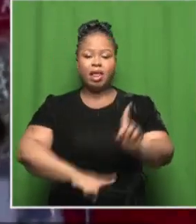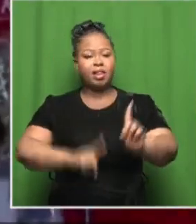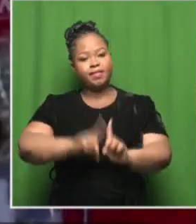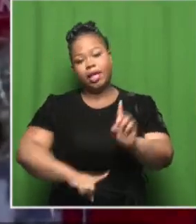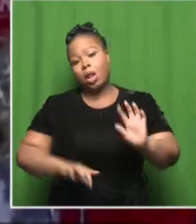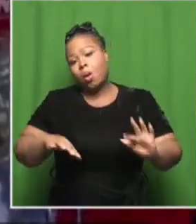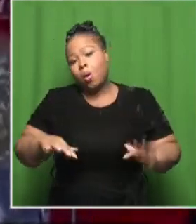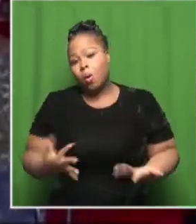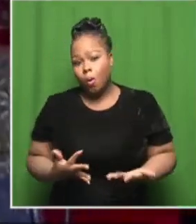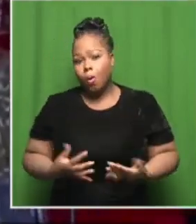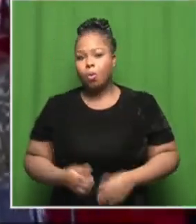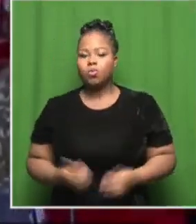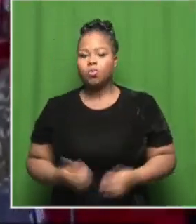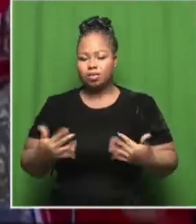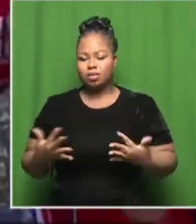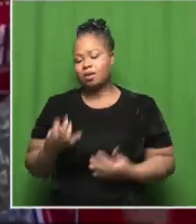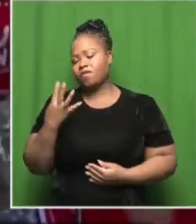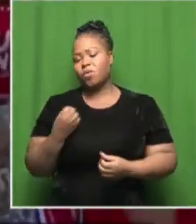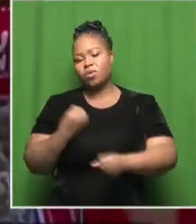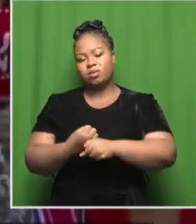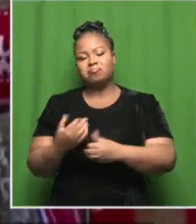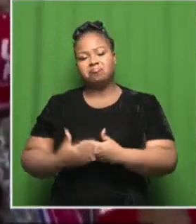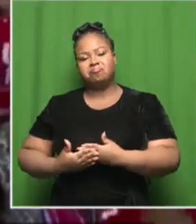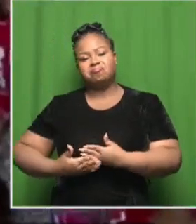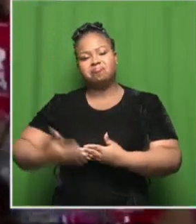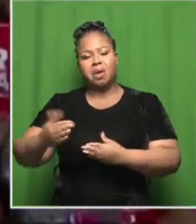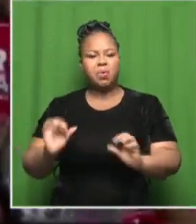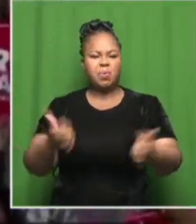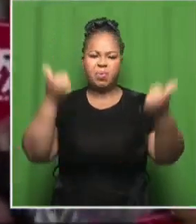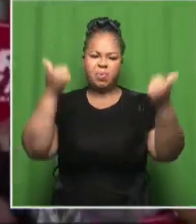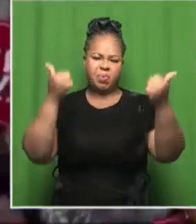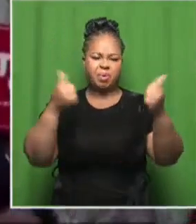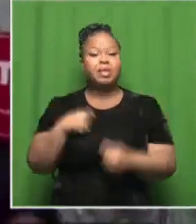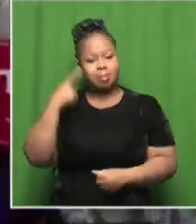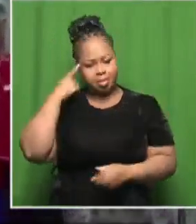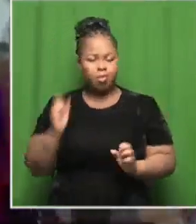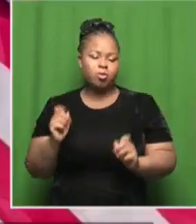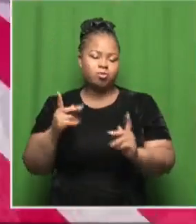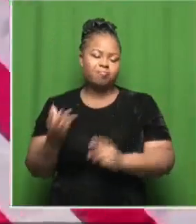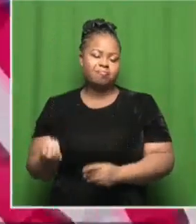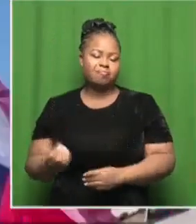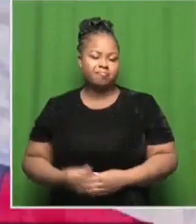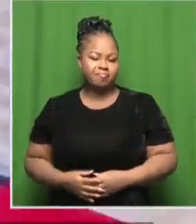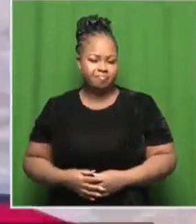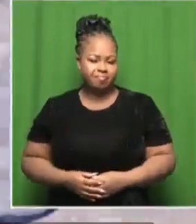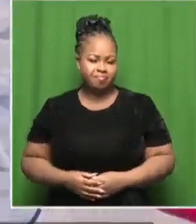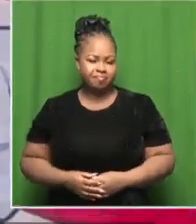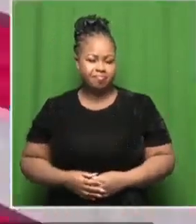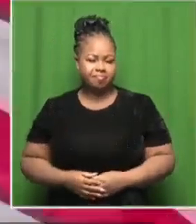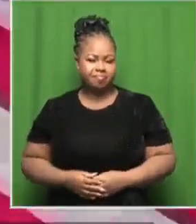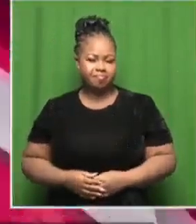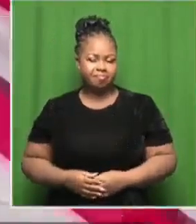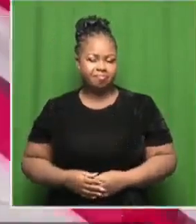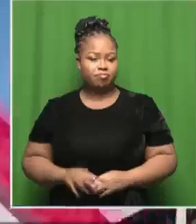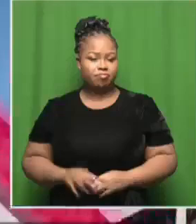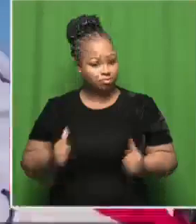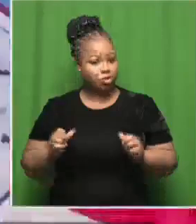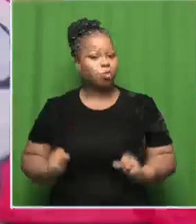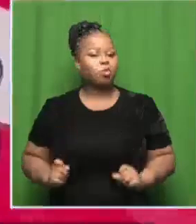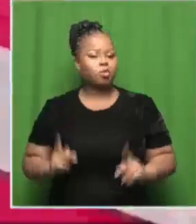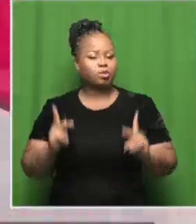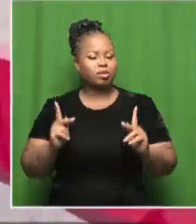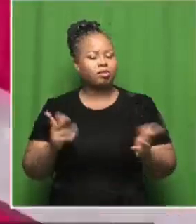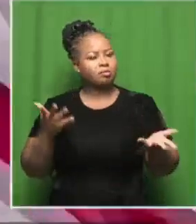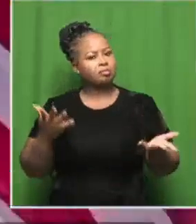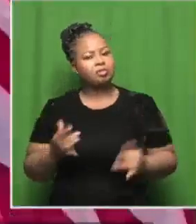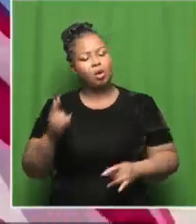will begin the 4 greatest years in the history of our country. I think we have a real chance. A real chance that comes down to